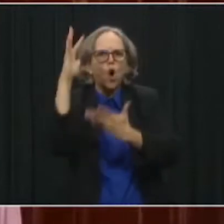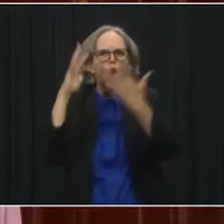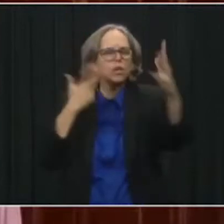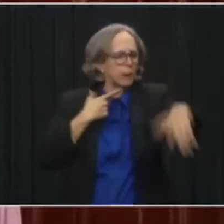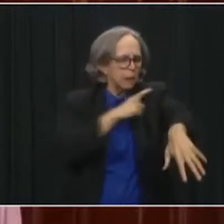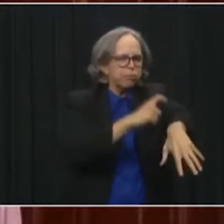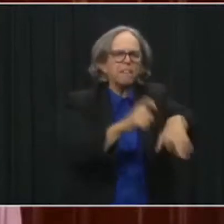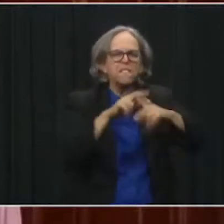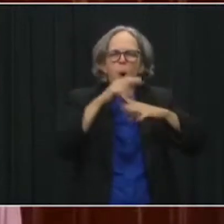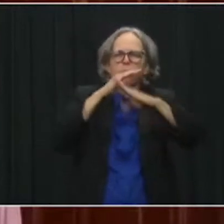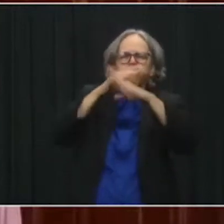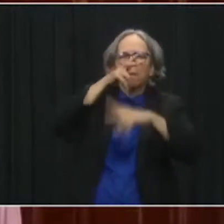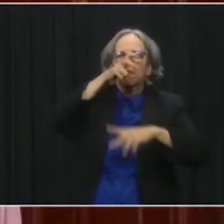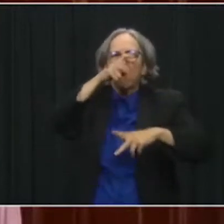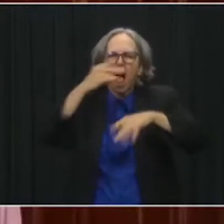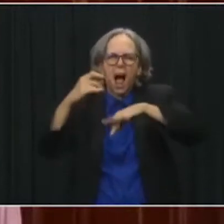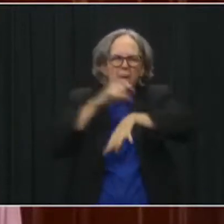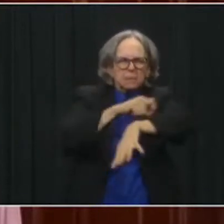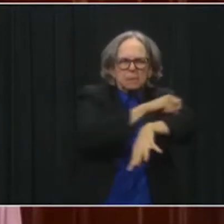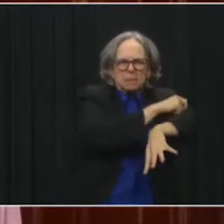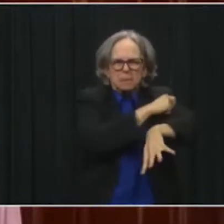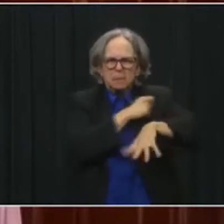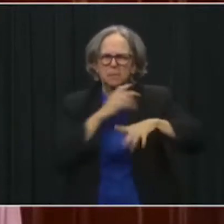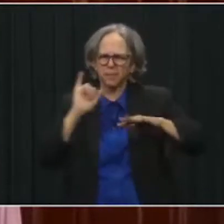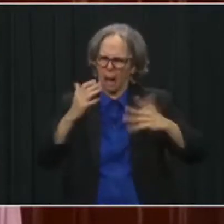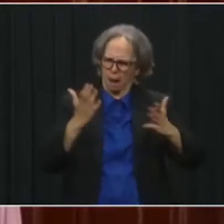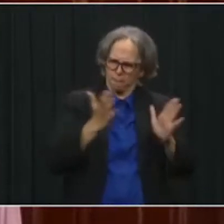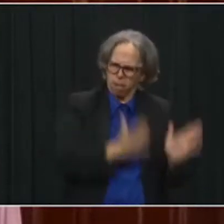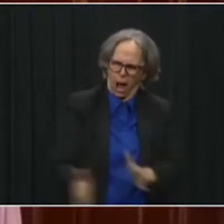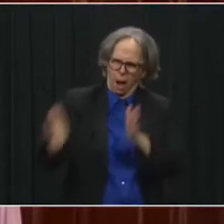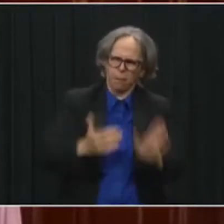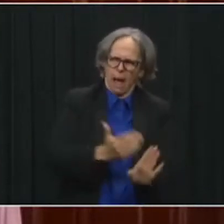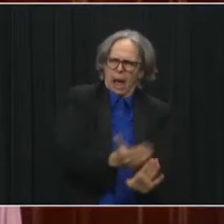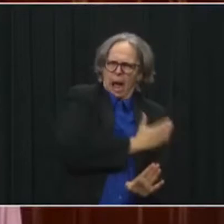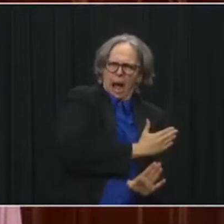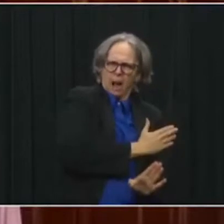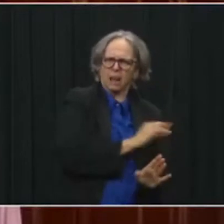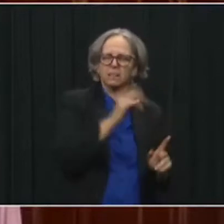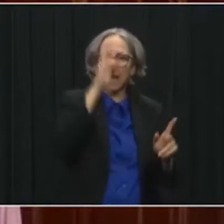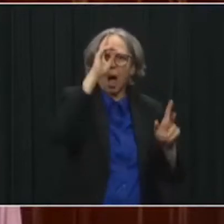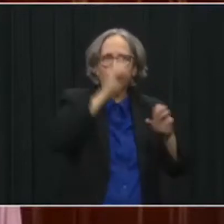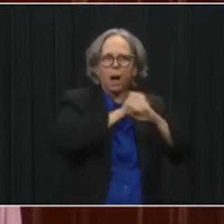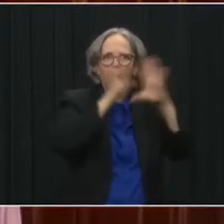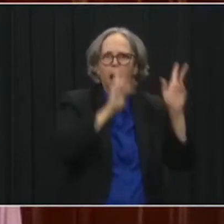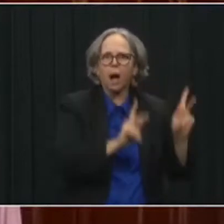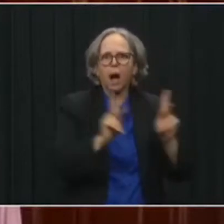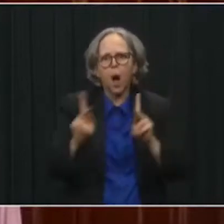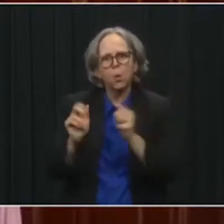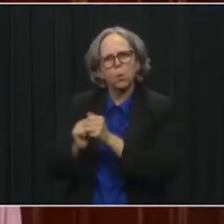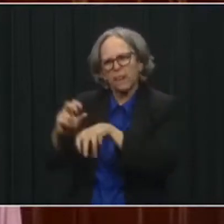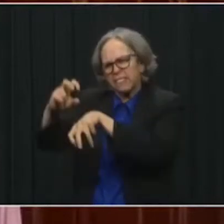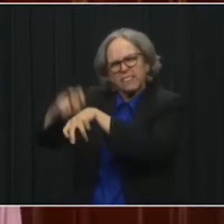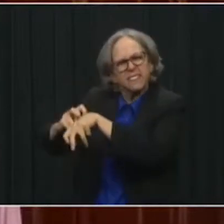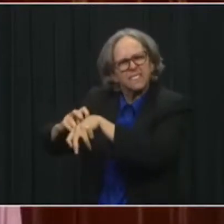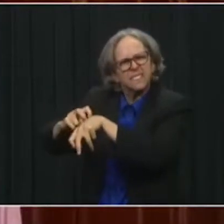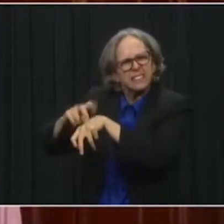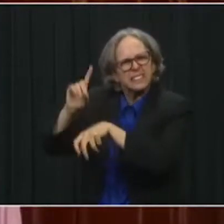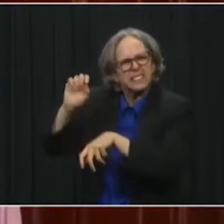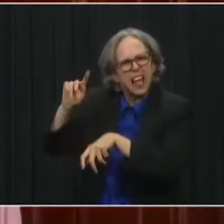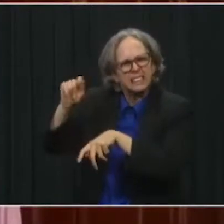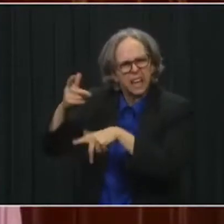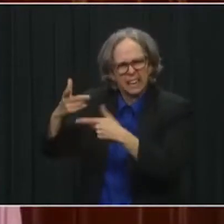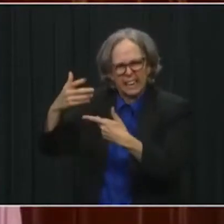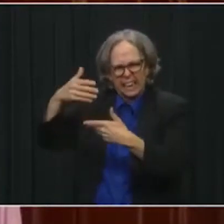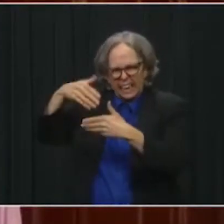With the Delta variant, if you're in a crowded indoor setting, potentially with many unvaccinated